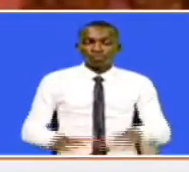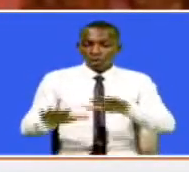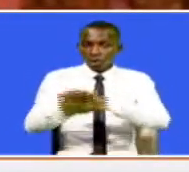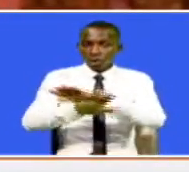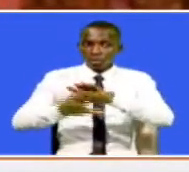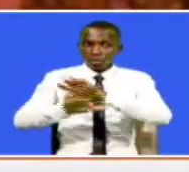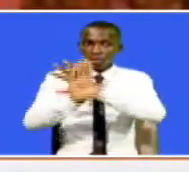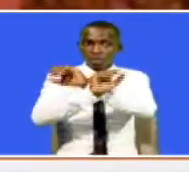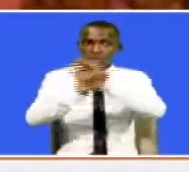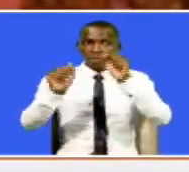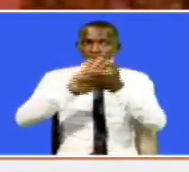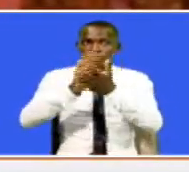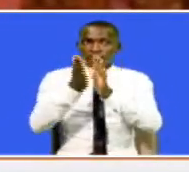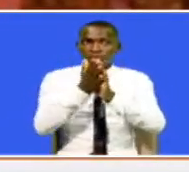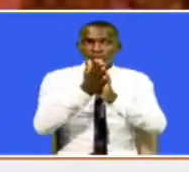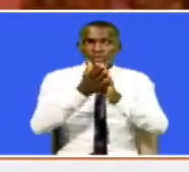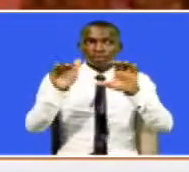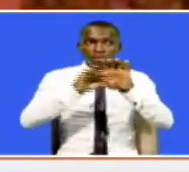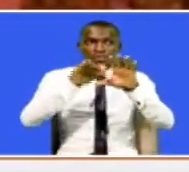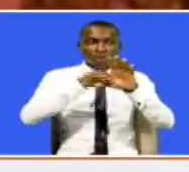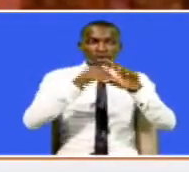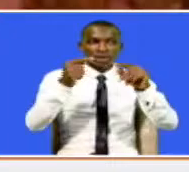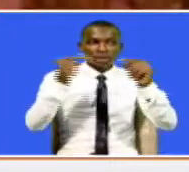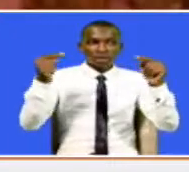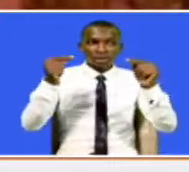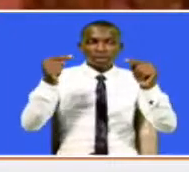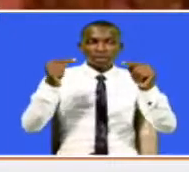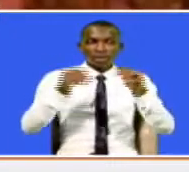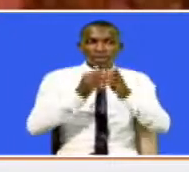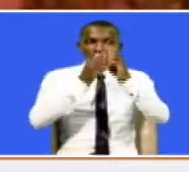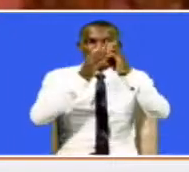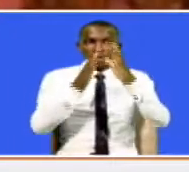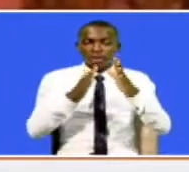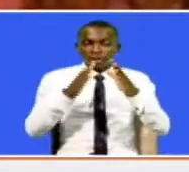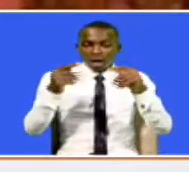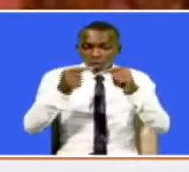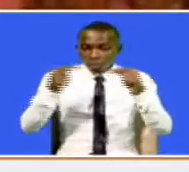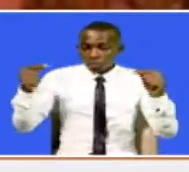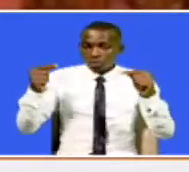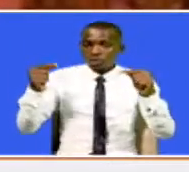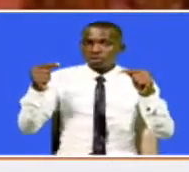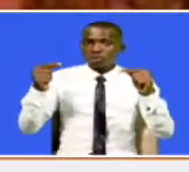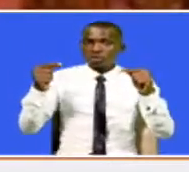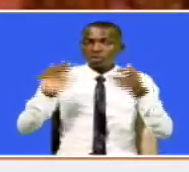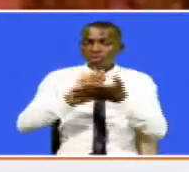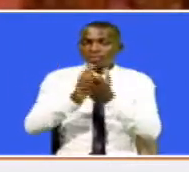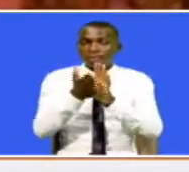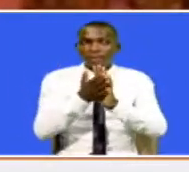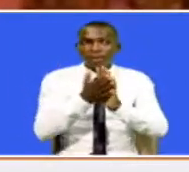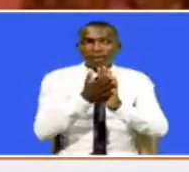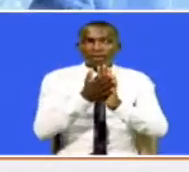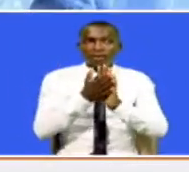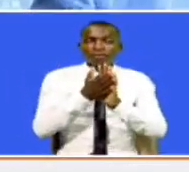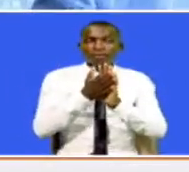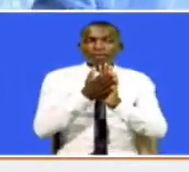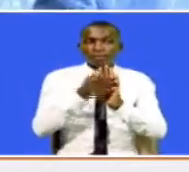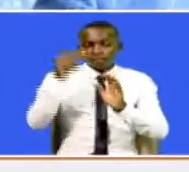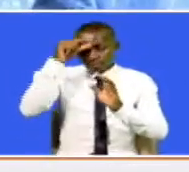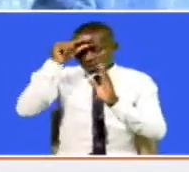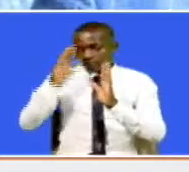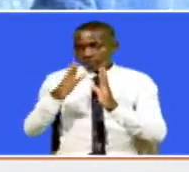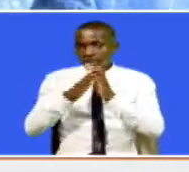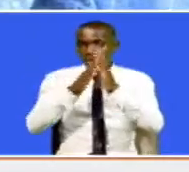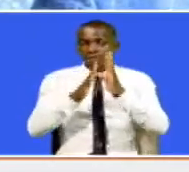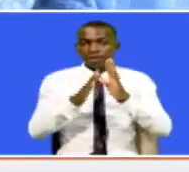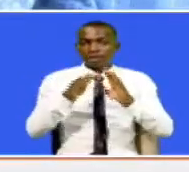candidate of the opposition, and the leader of the opposition became the candidate of government. At a whole